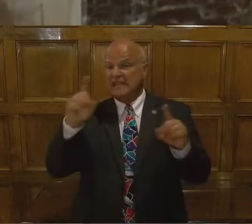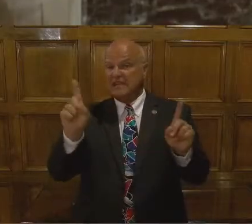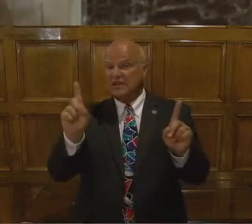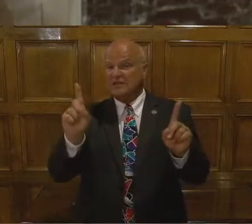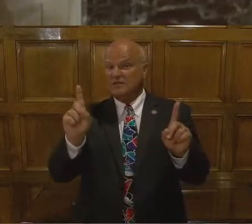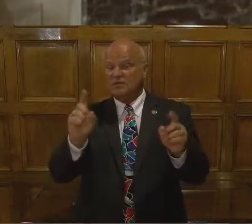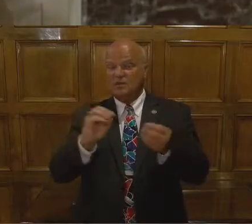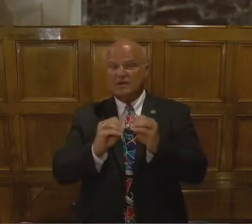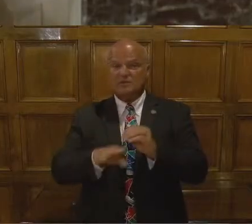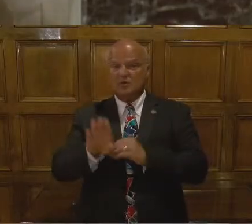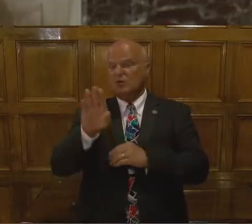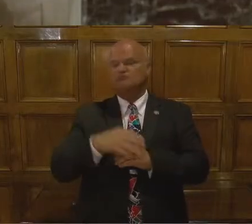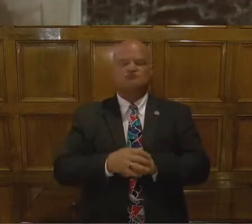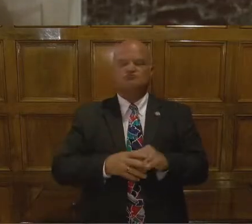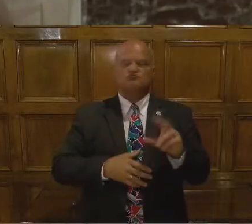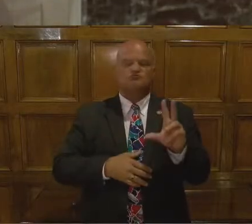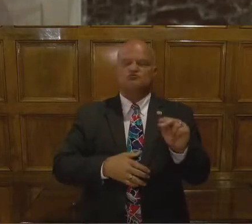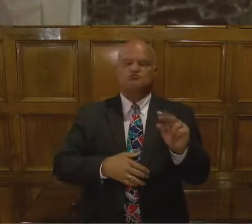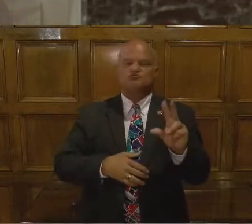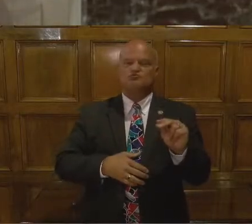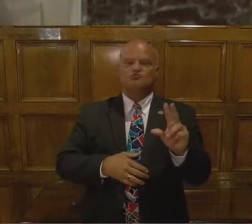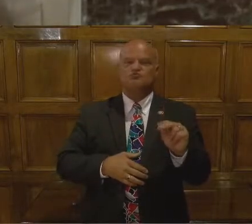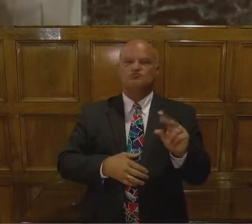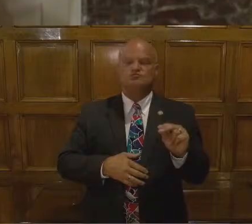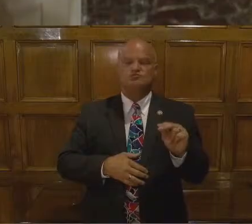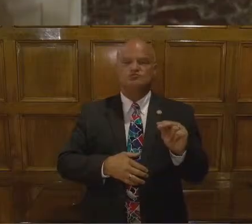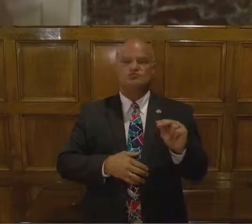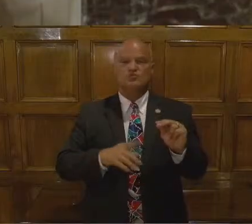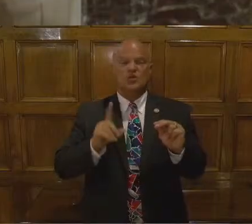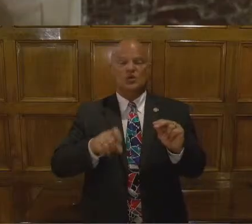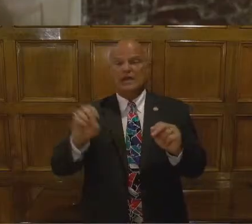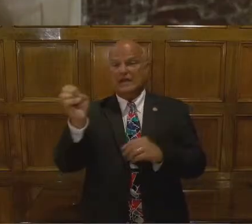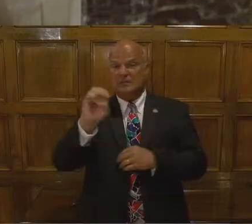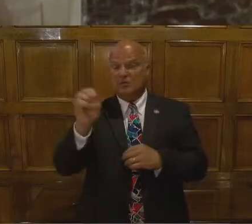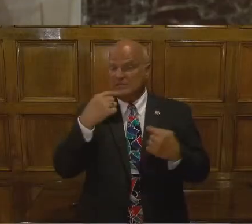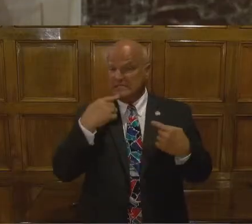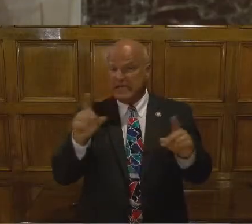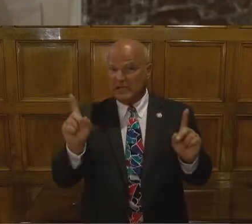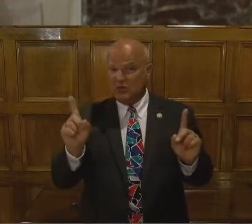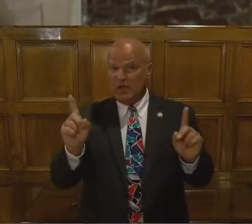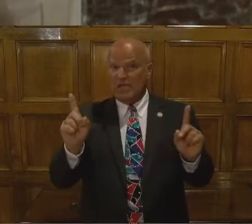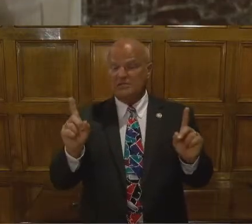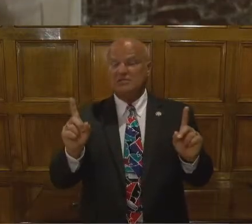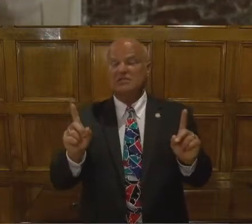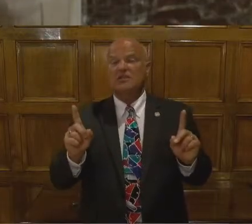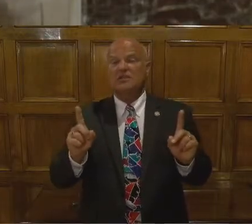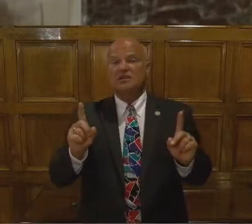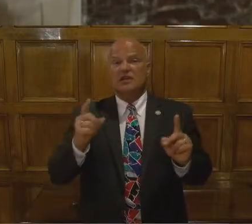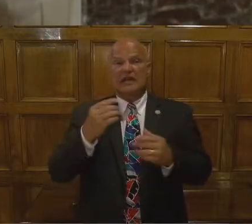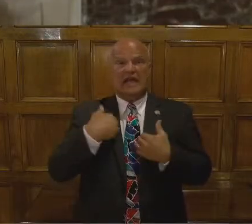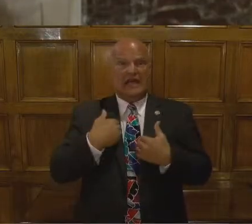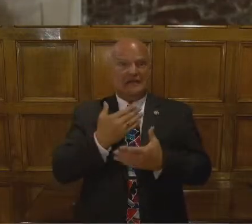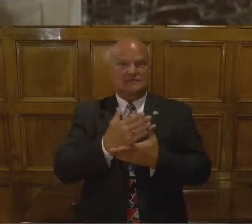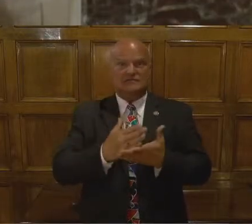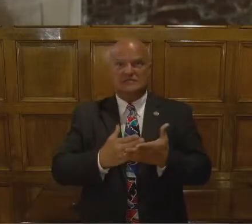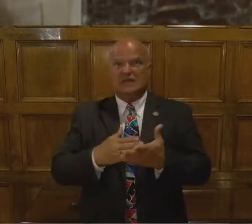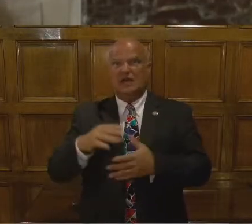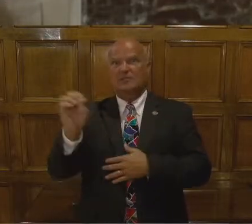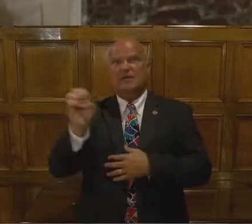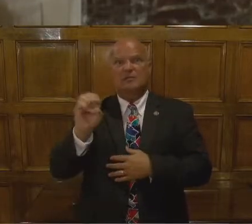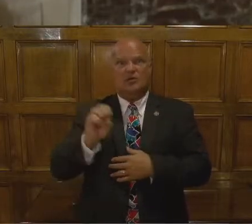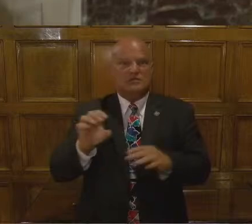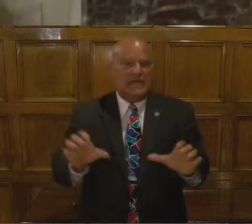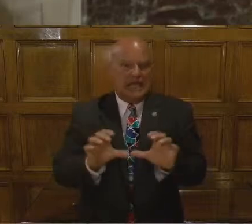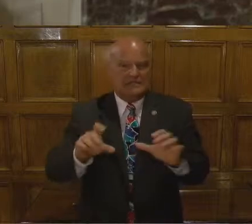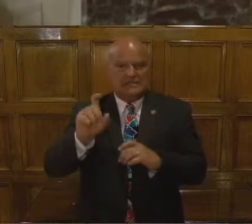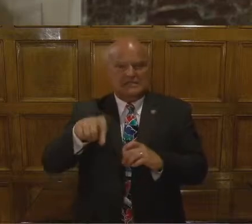with the numbers going up? No, I think that there's, the question on emergency declaration, is there some emergency